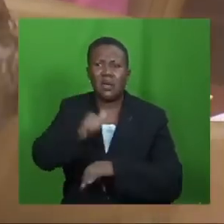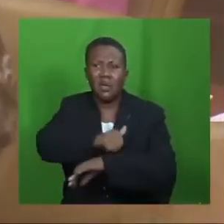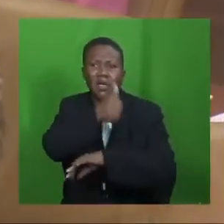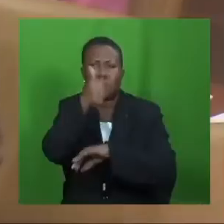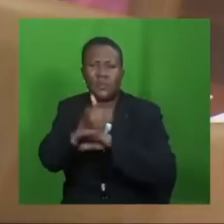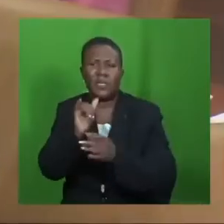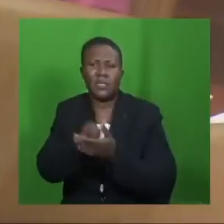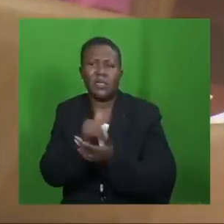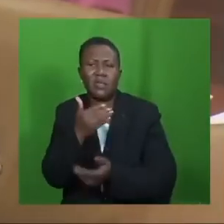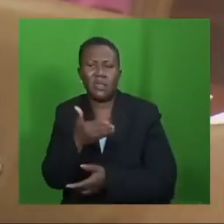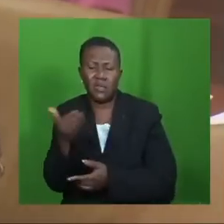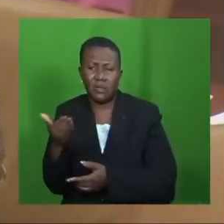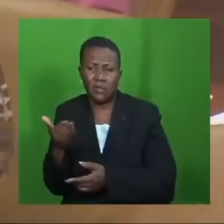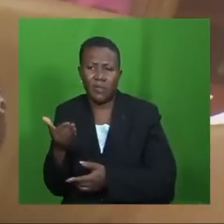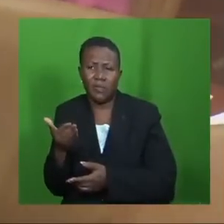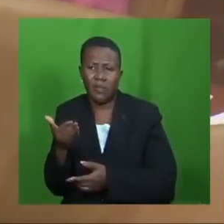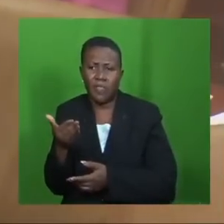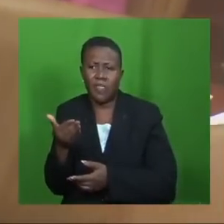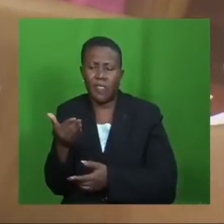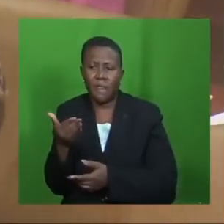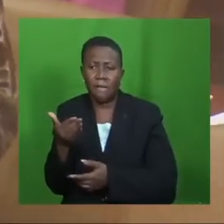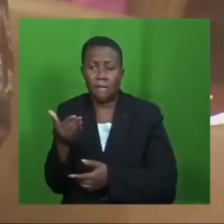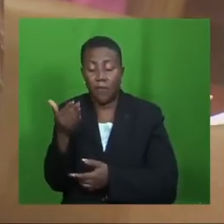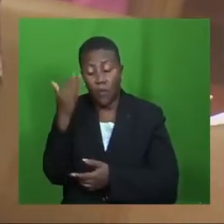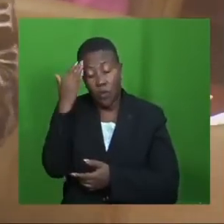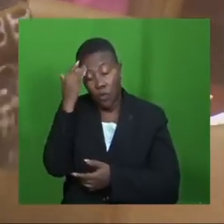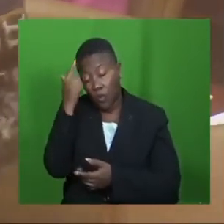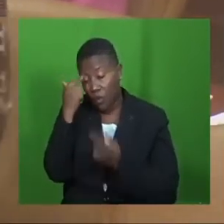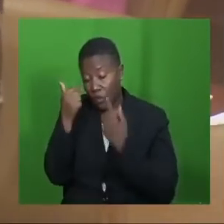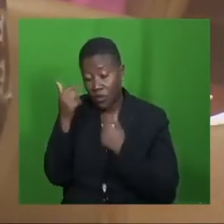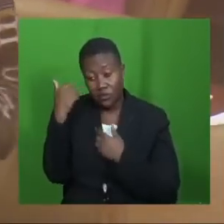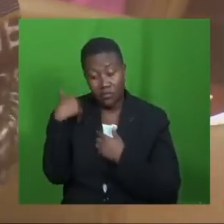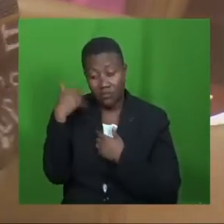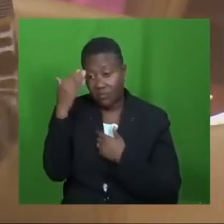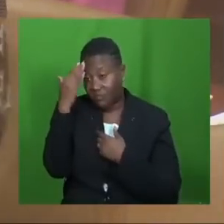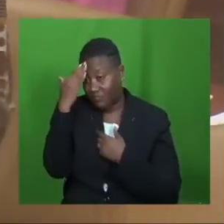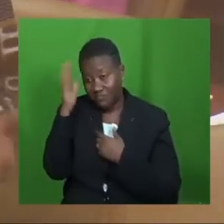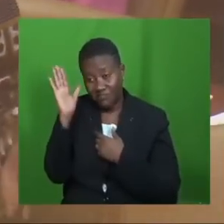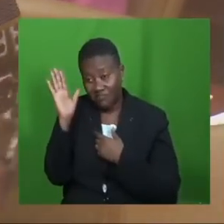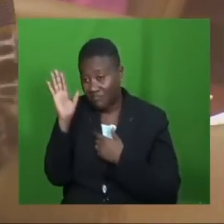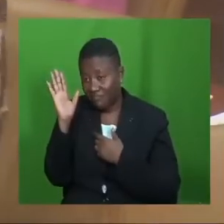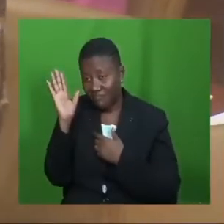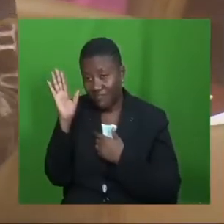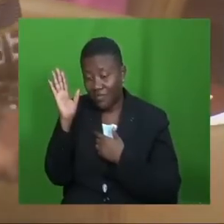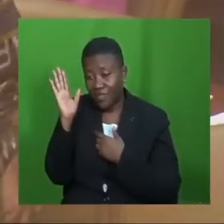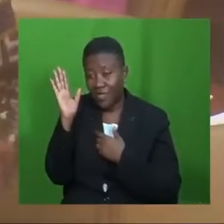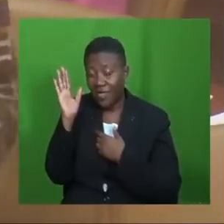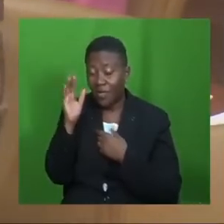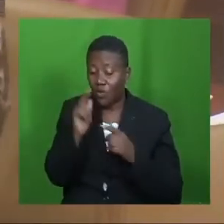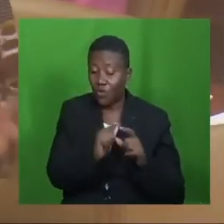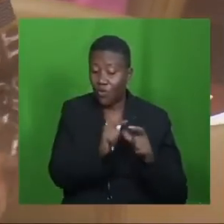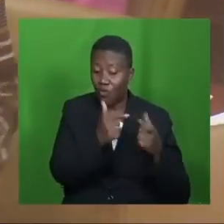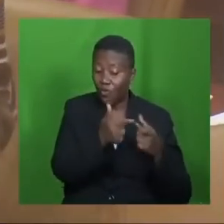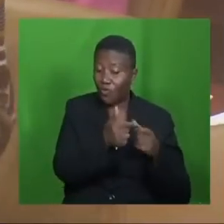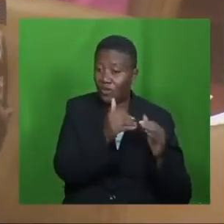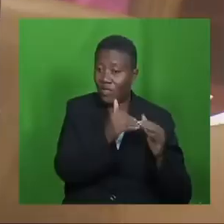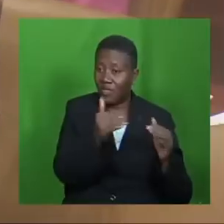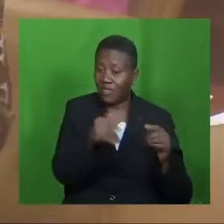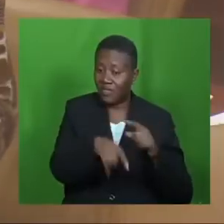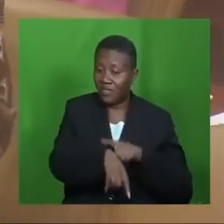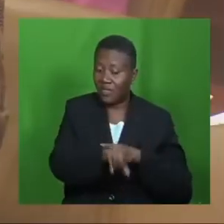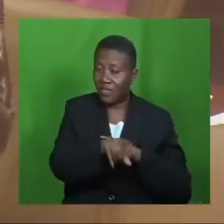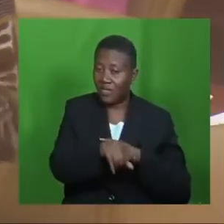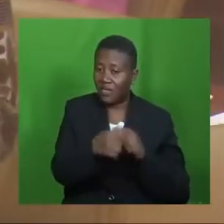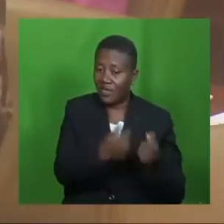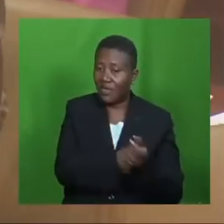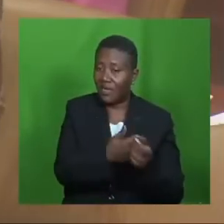up with all those. Because, I don't know, we were not that, or we were kicked out at the group stages. Seriously, I don't see how you want to